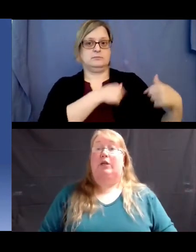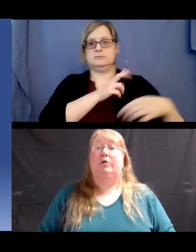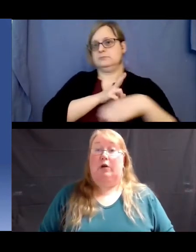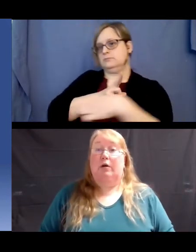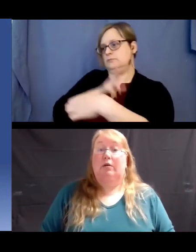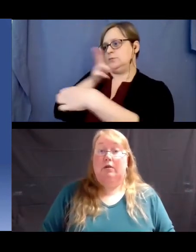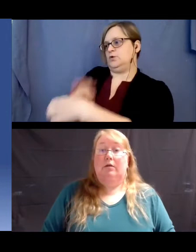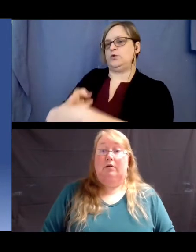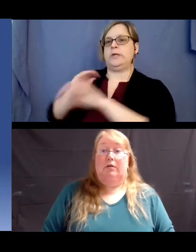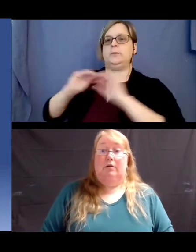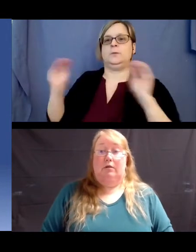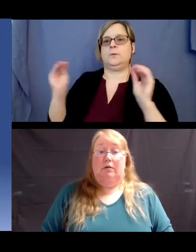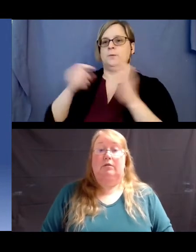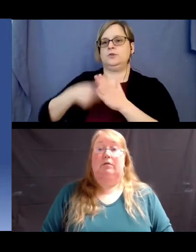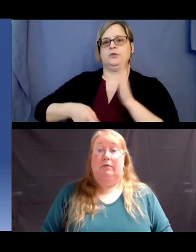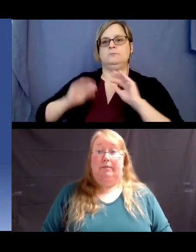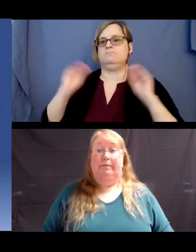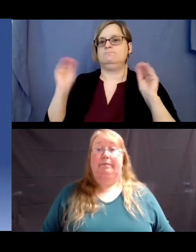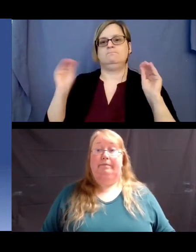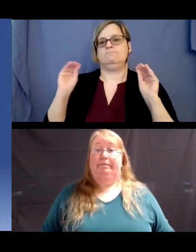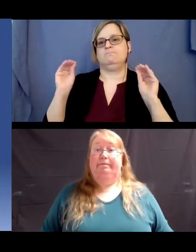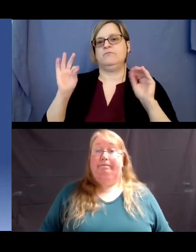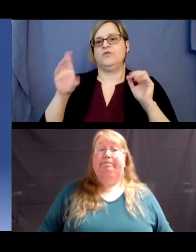as the user.